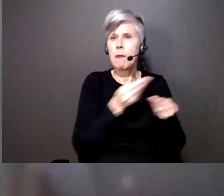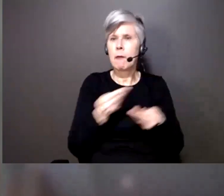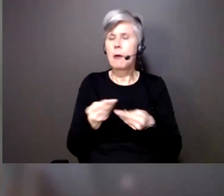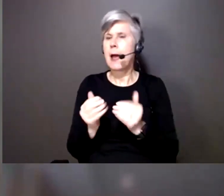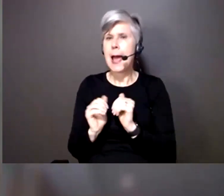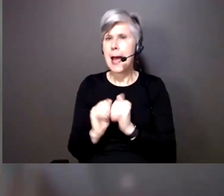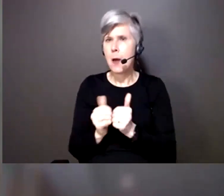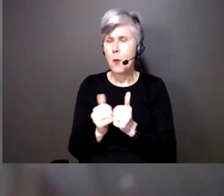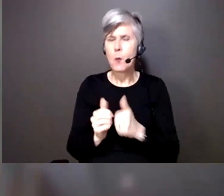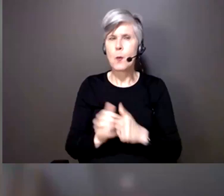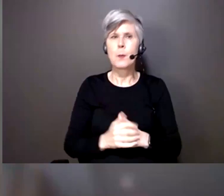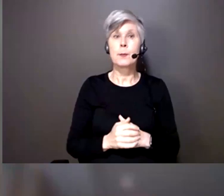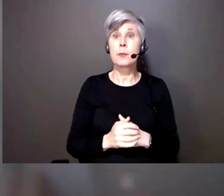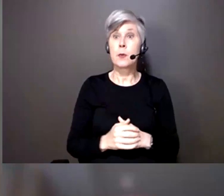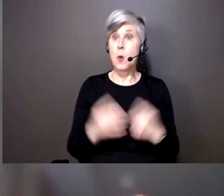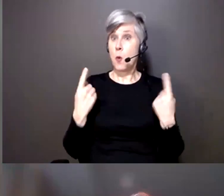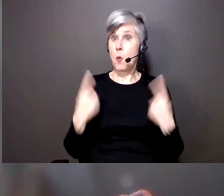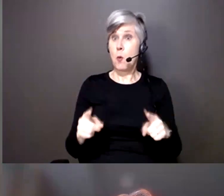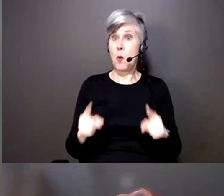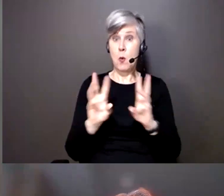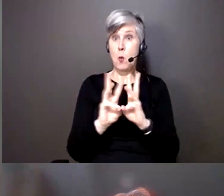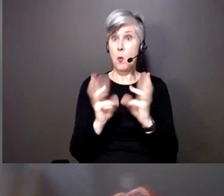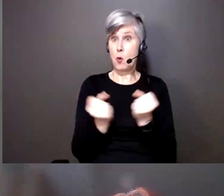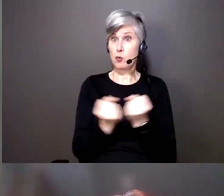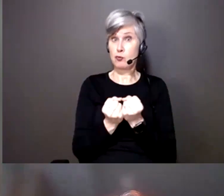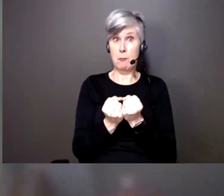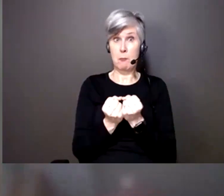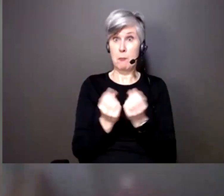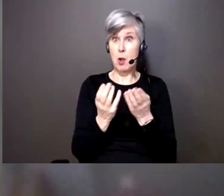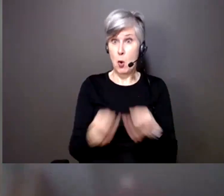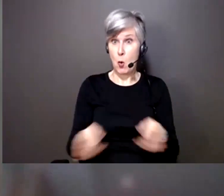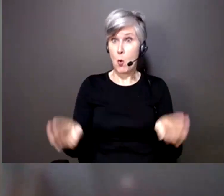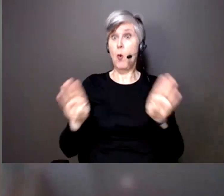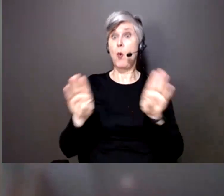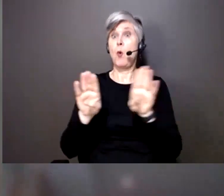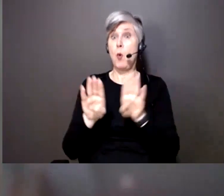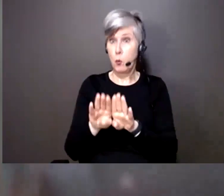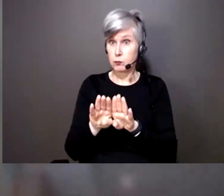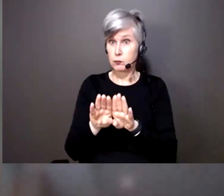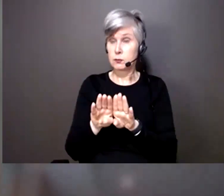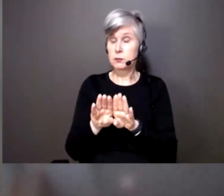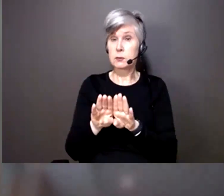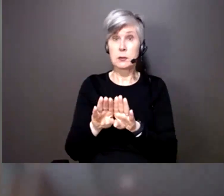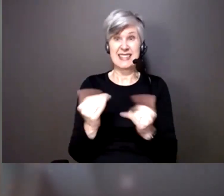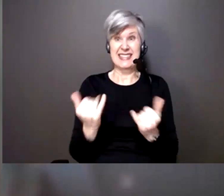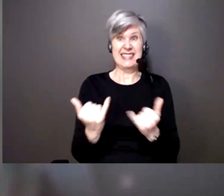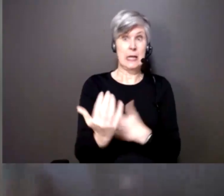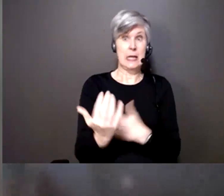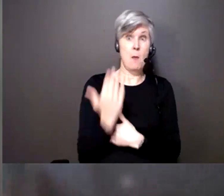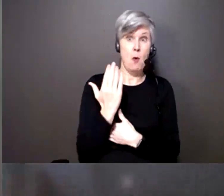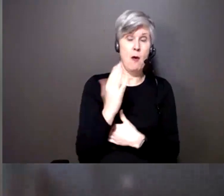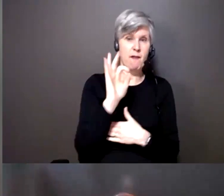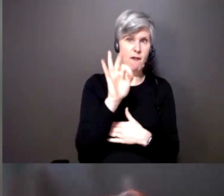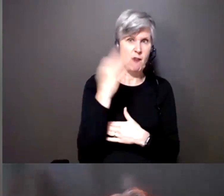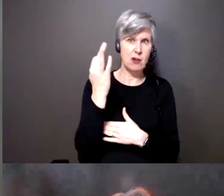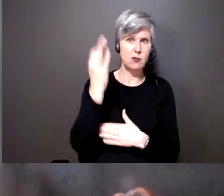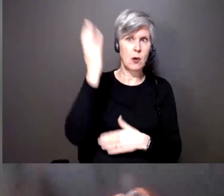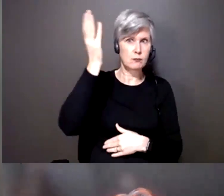if our workshop in French this morning is an example, we had ample time